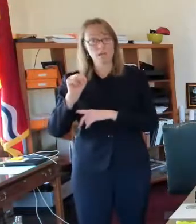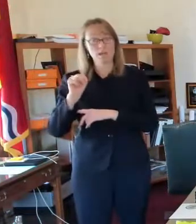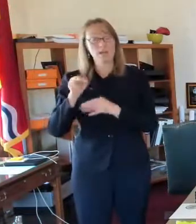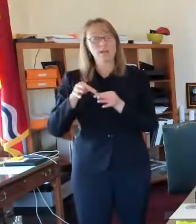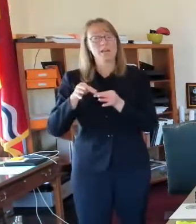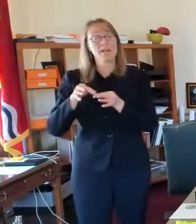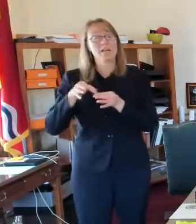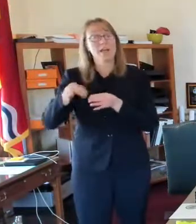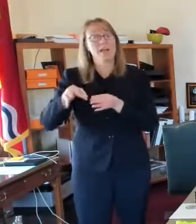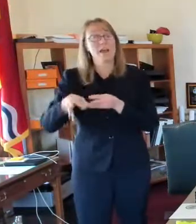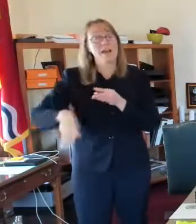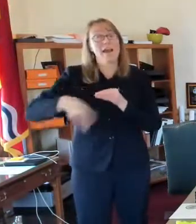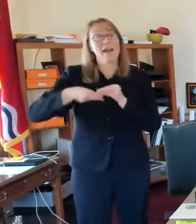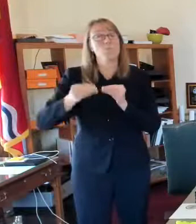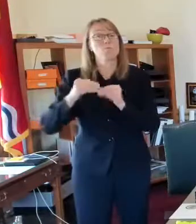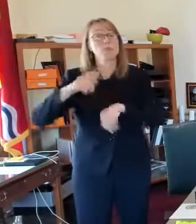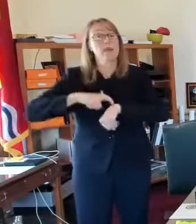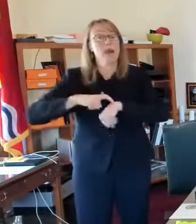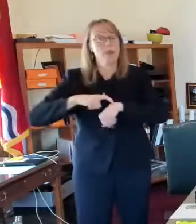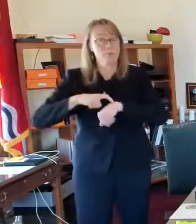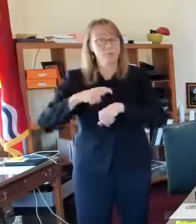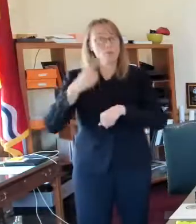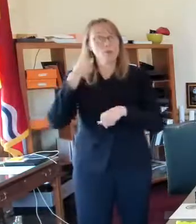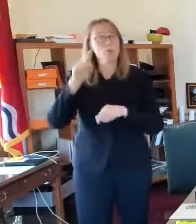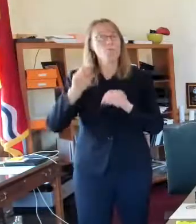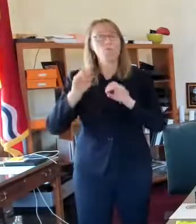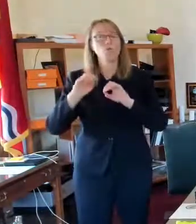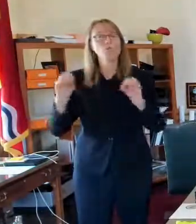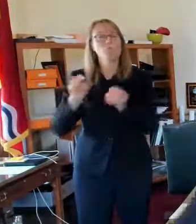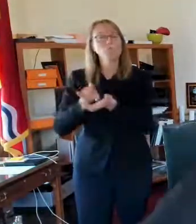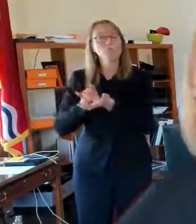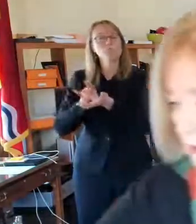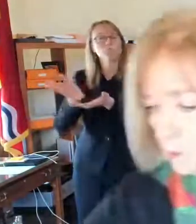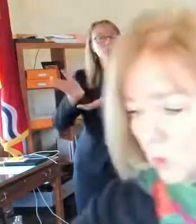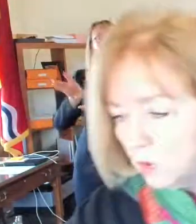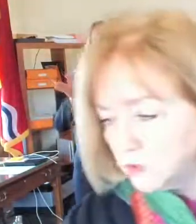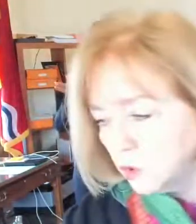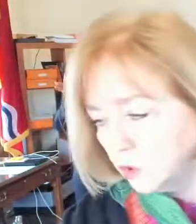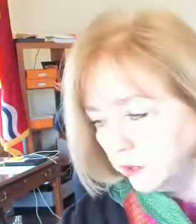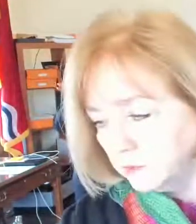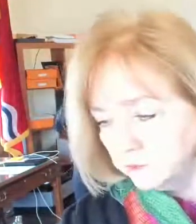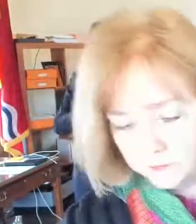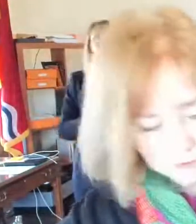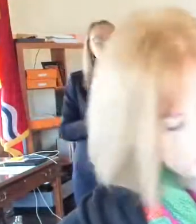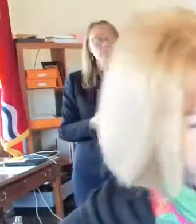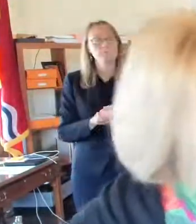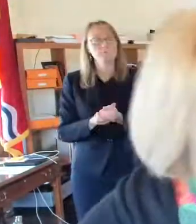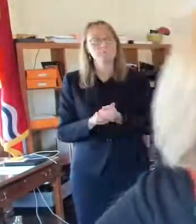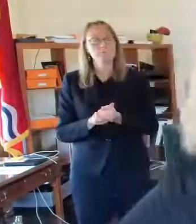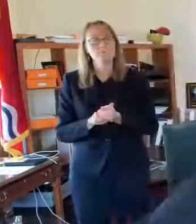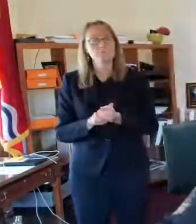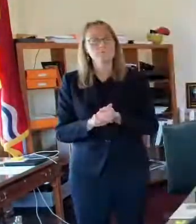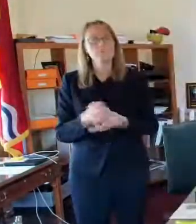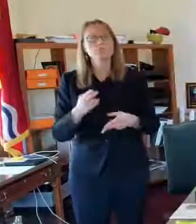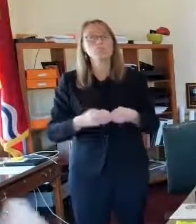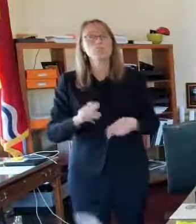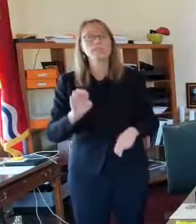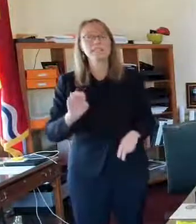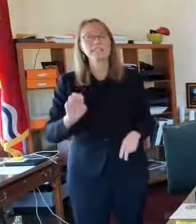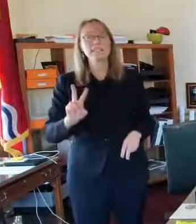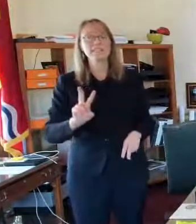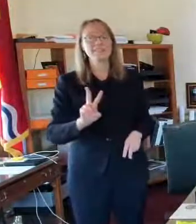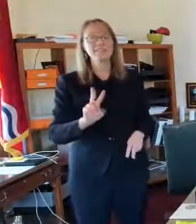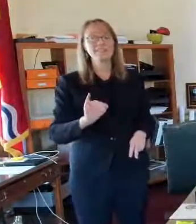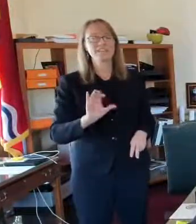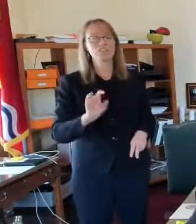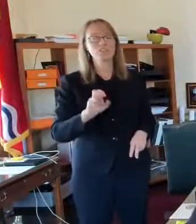moratorium until the end of the year, so until 12/31. The moratorium, I'm going to tell you what the exceptions are